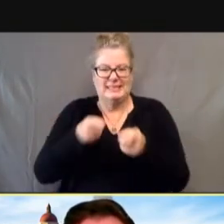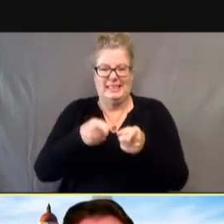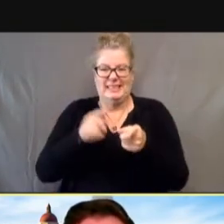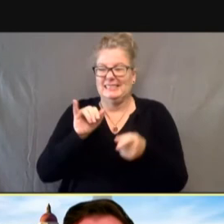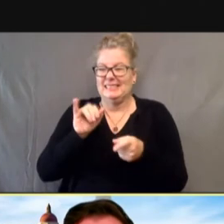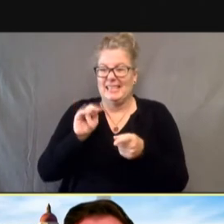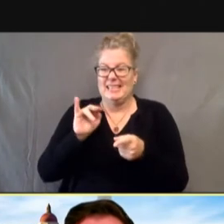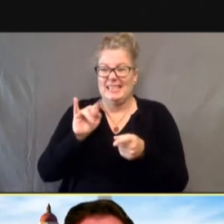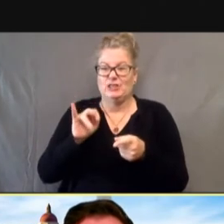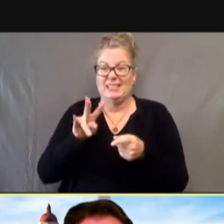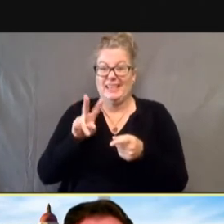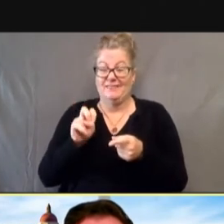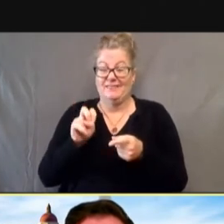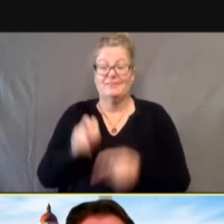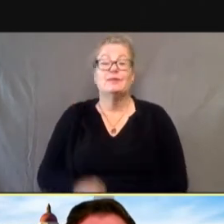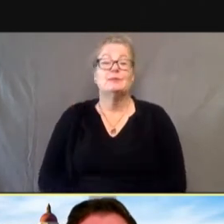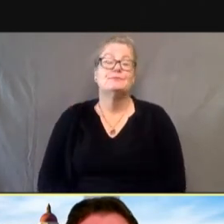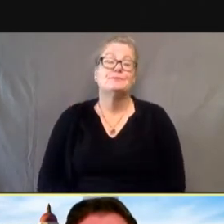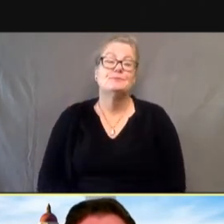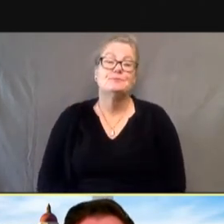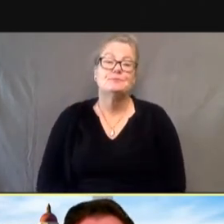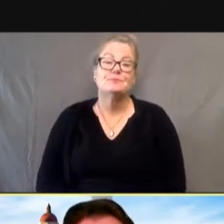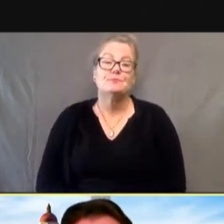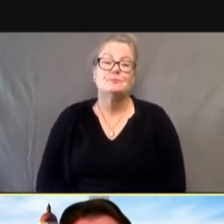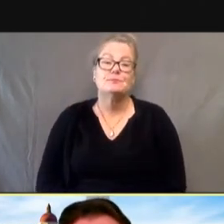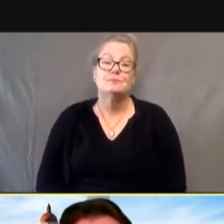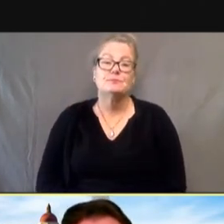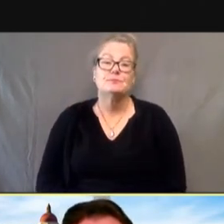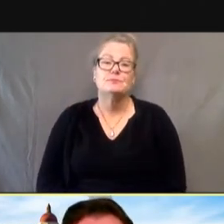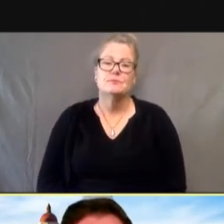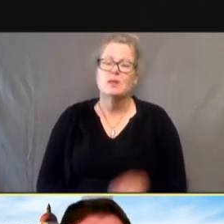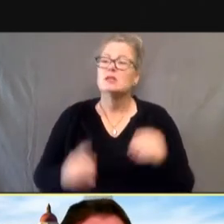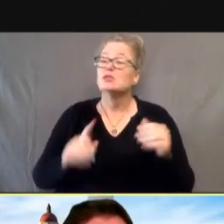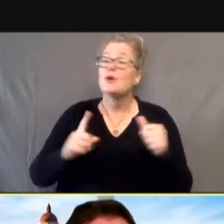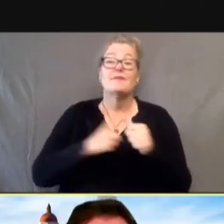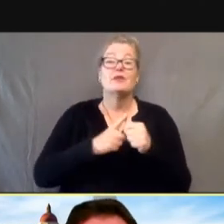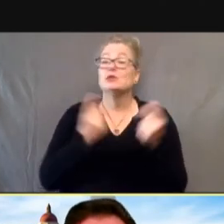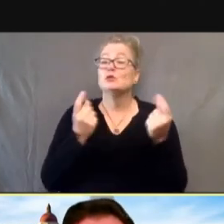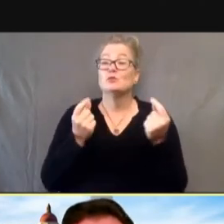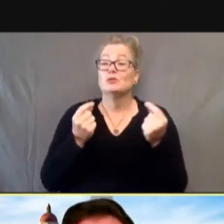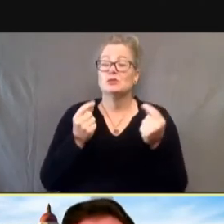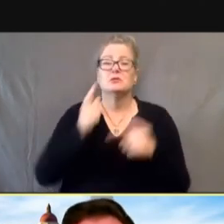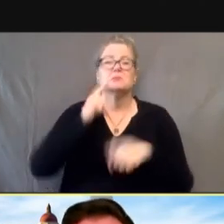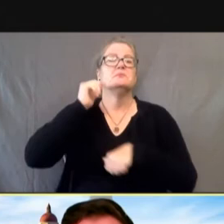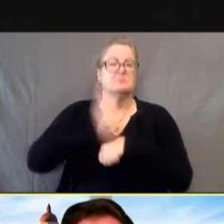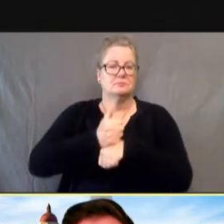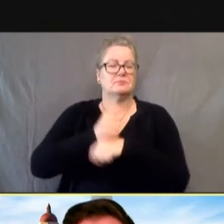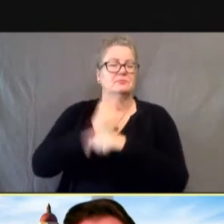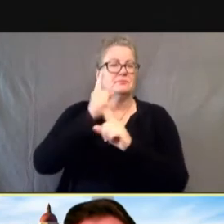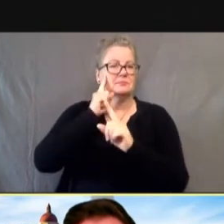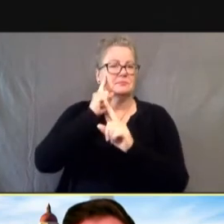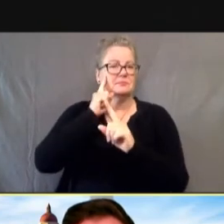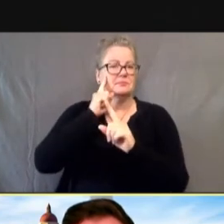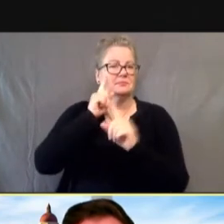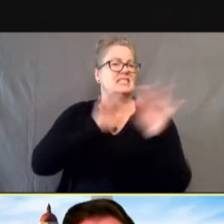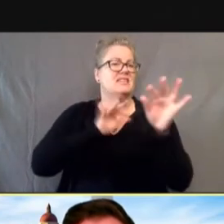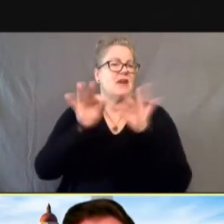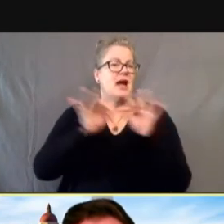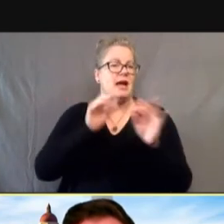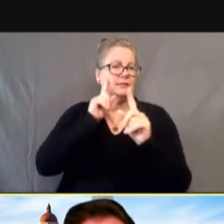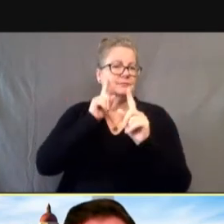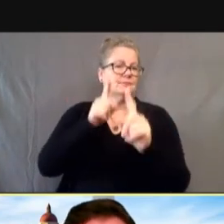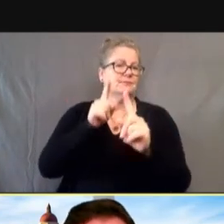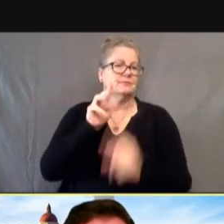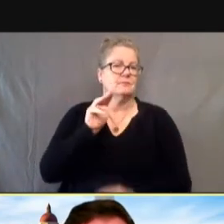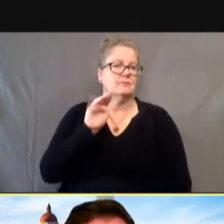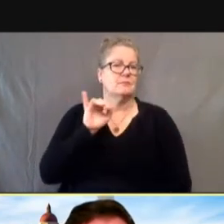group, I thought that it was important to define the mission. And so if you go to the next slide, I'll tell